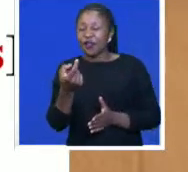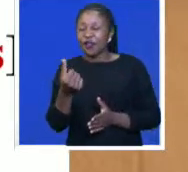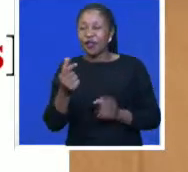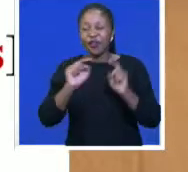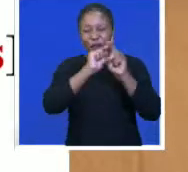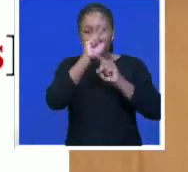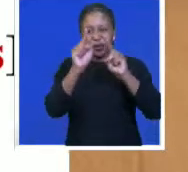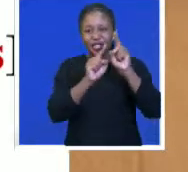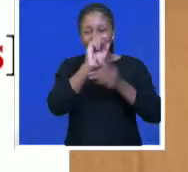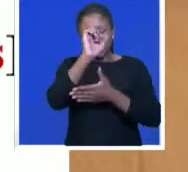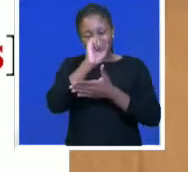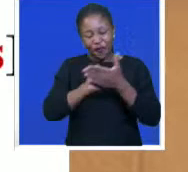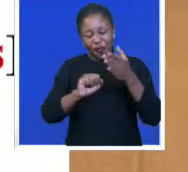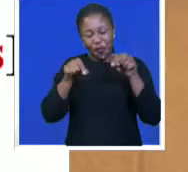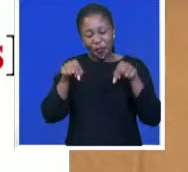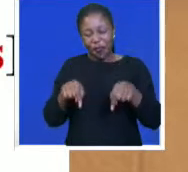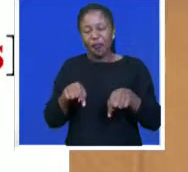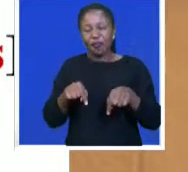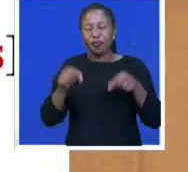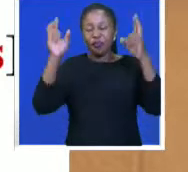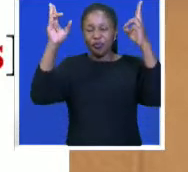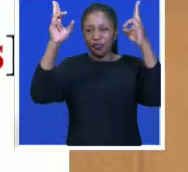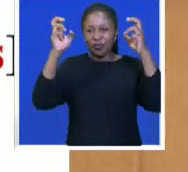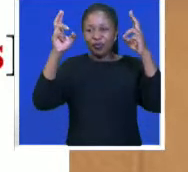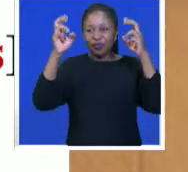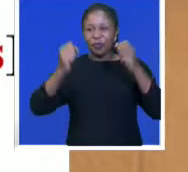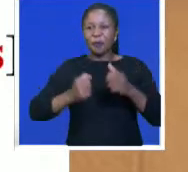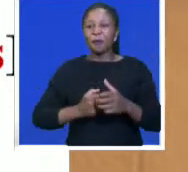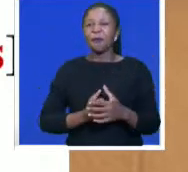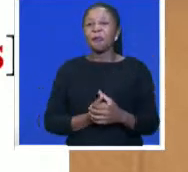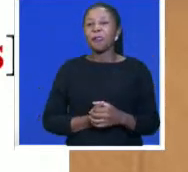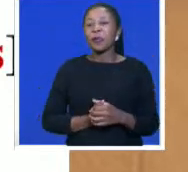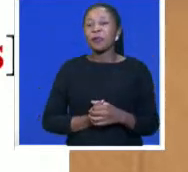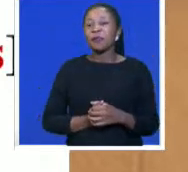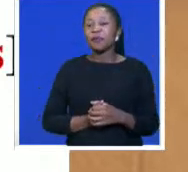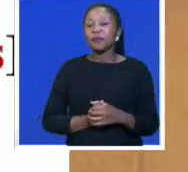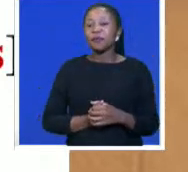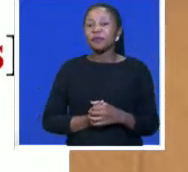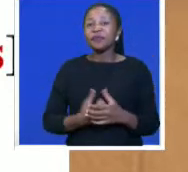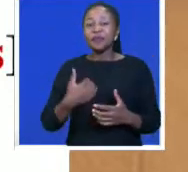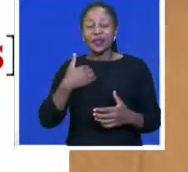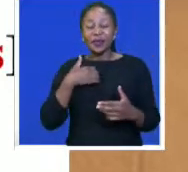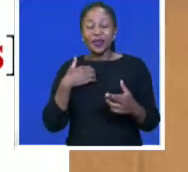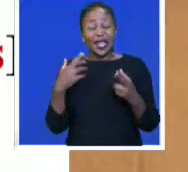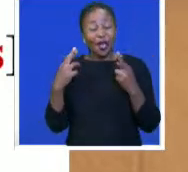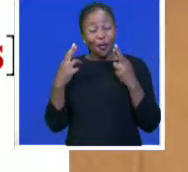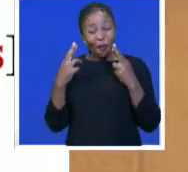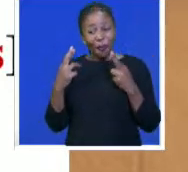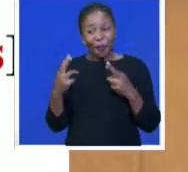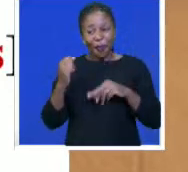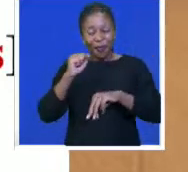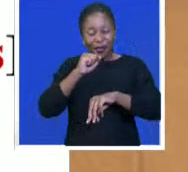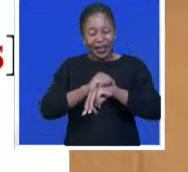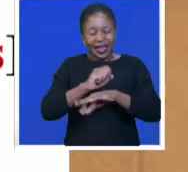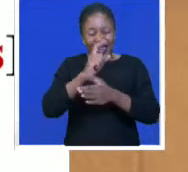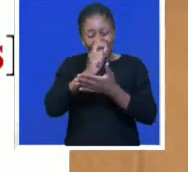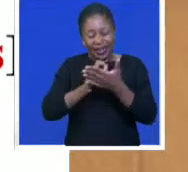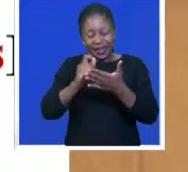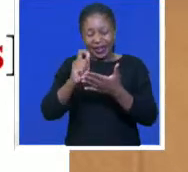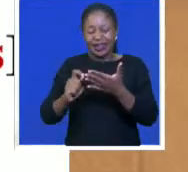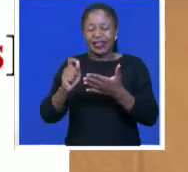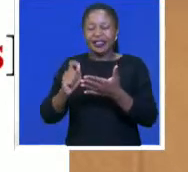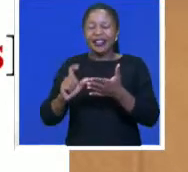today's lesson. I hope you can write them down and also be able to answer them at the end of